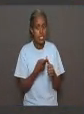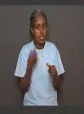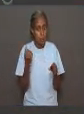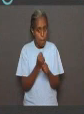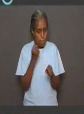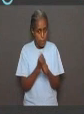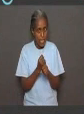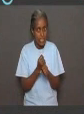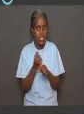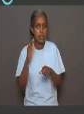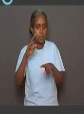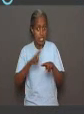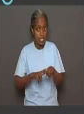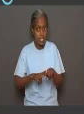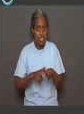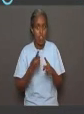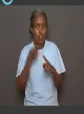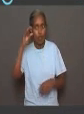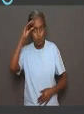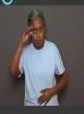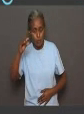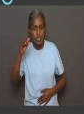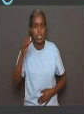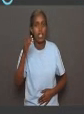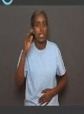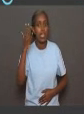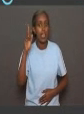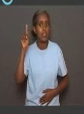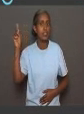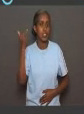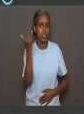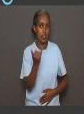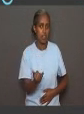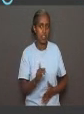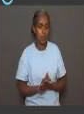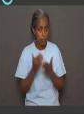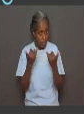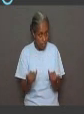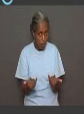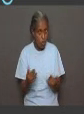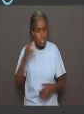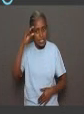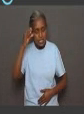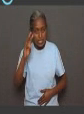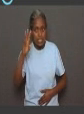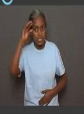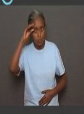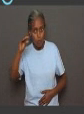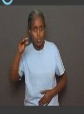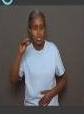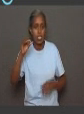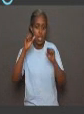First, make some seats for boys, like in the diagram. Now the